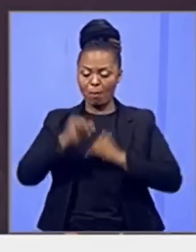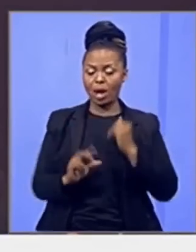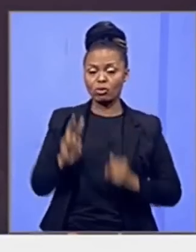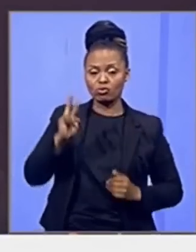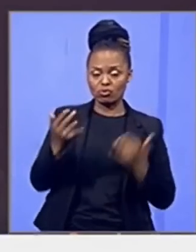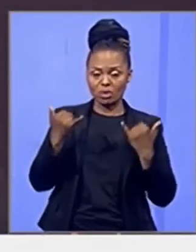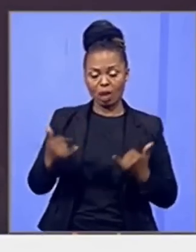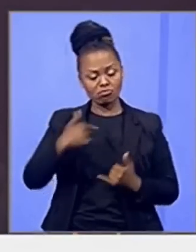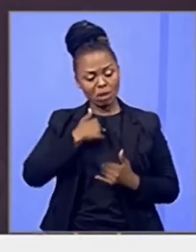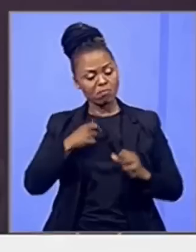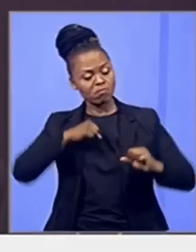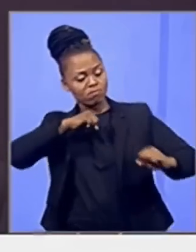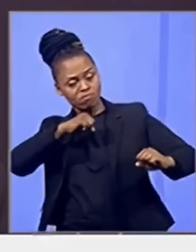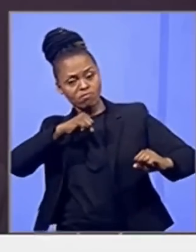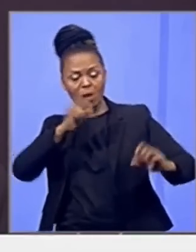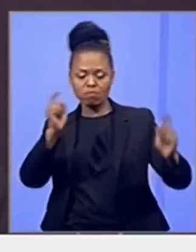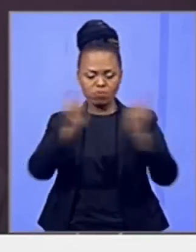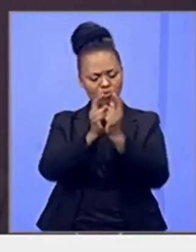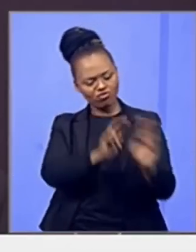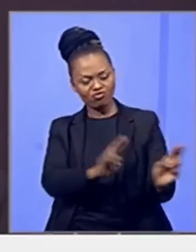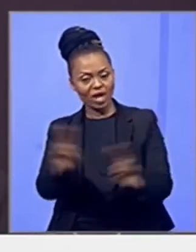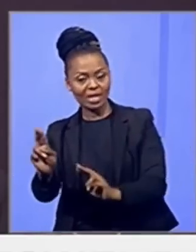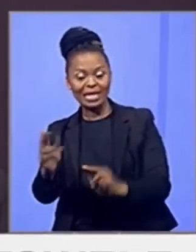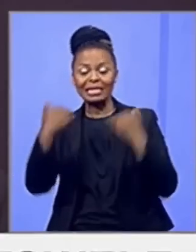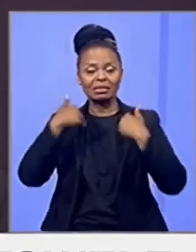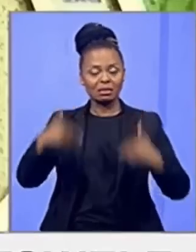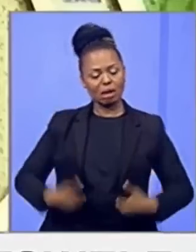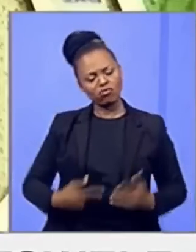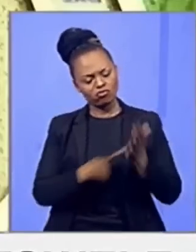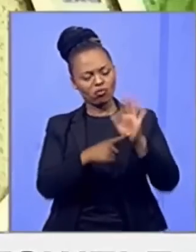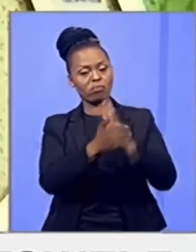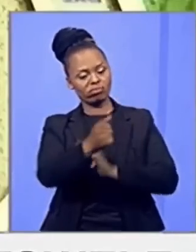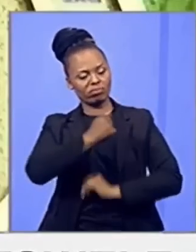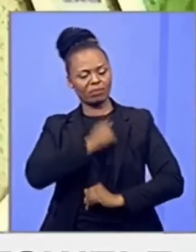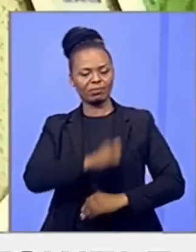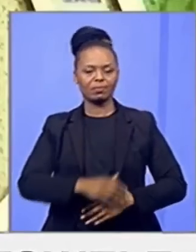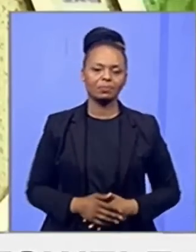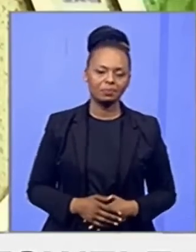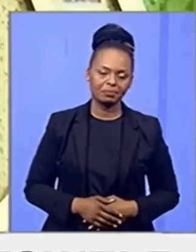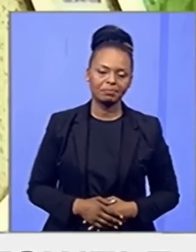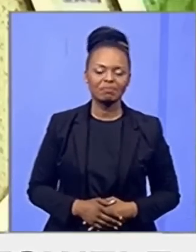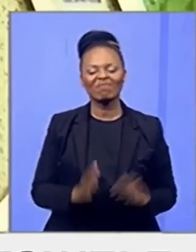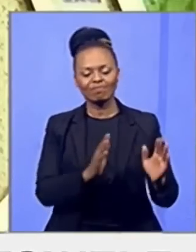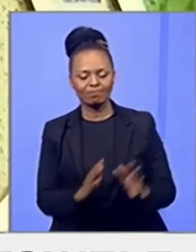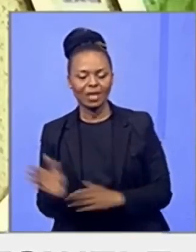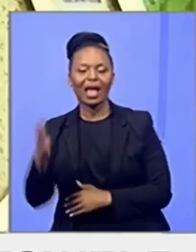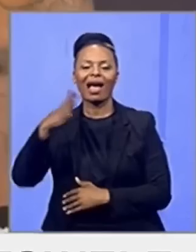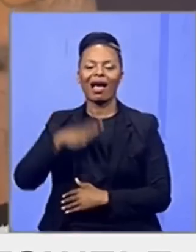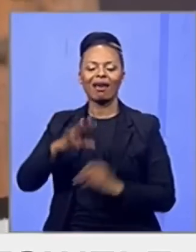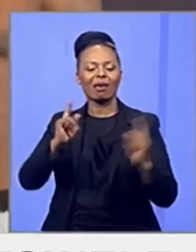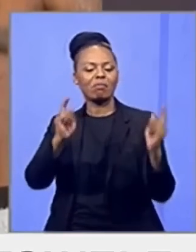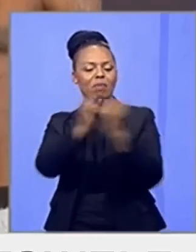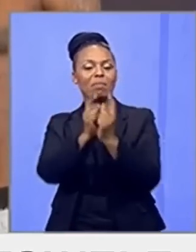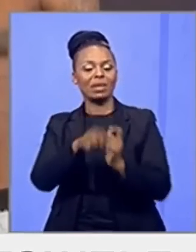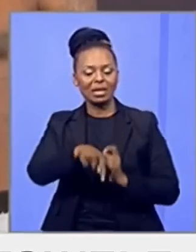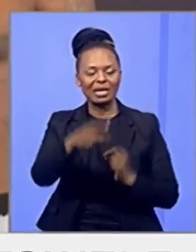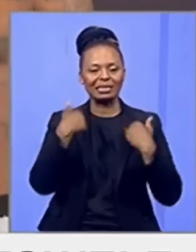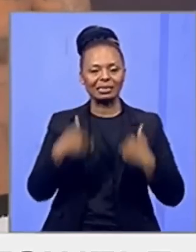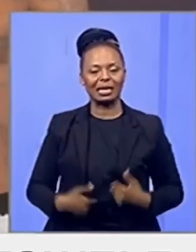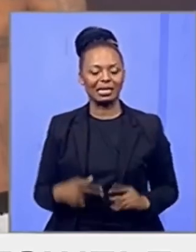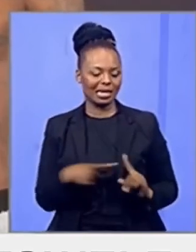fight. And on Sunday, I'm going to put on a good show. Mo ntweng ye nngwe ya ka Sontaga, Sfiso Hlongwane